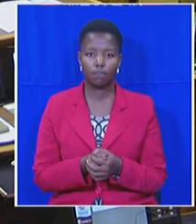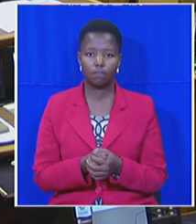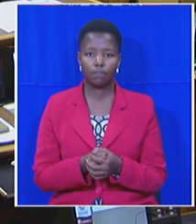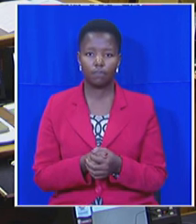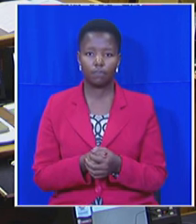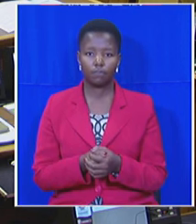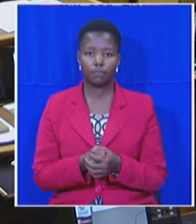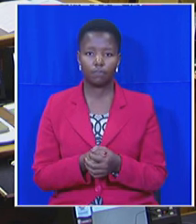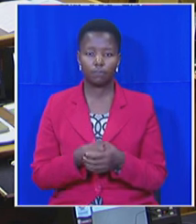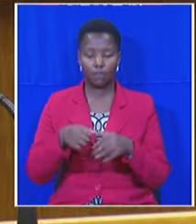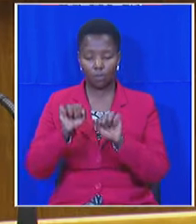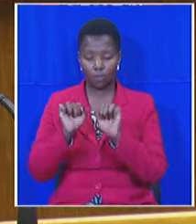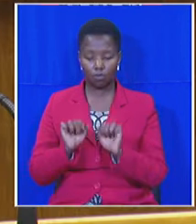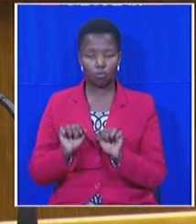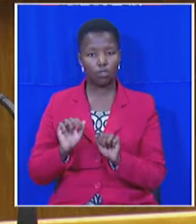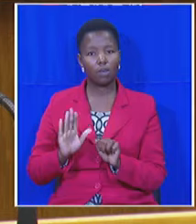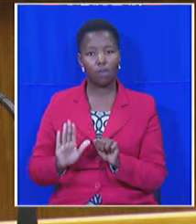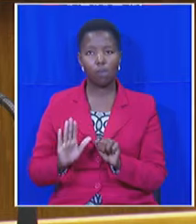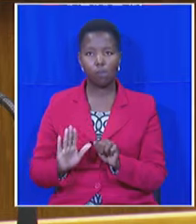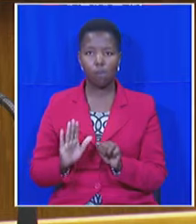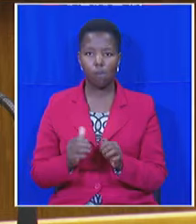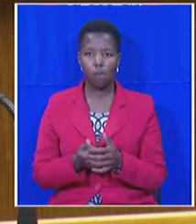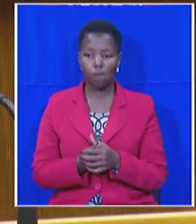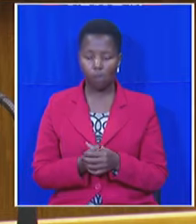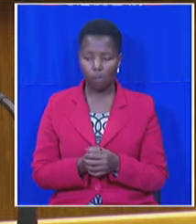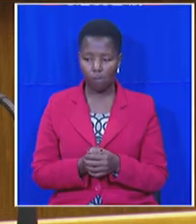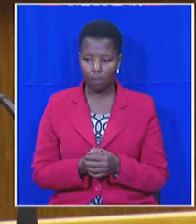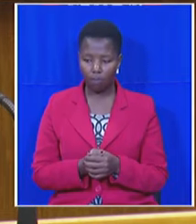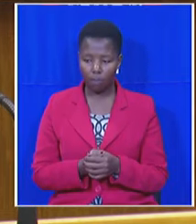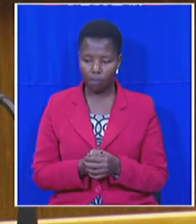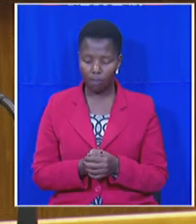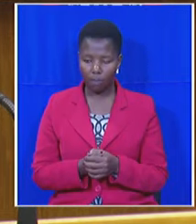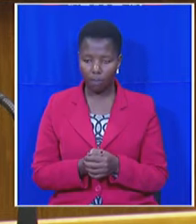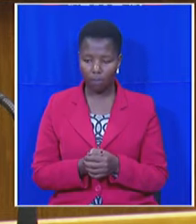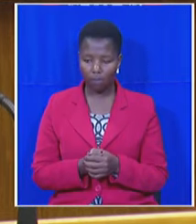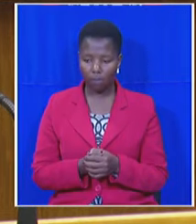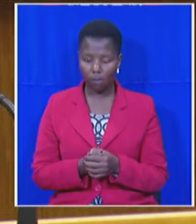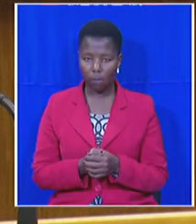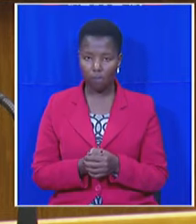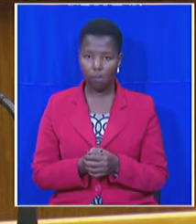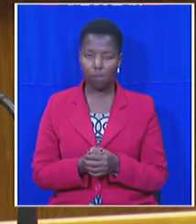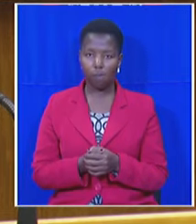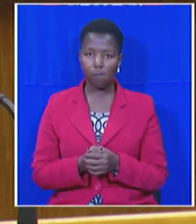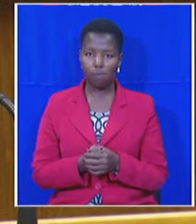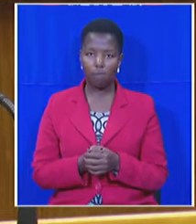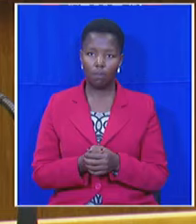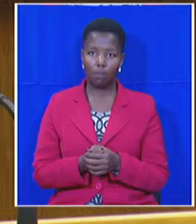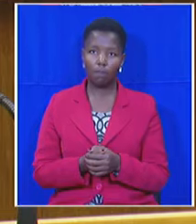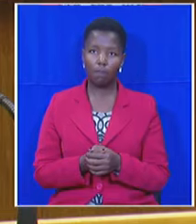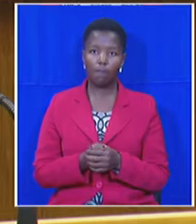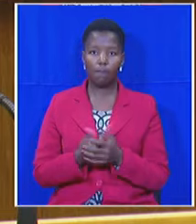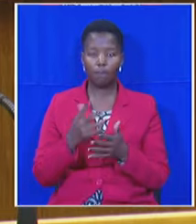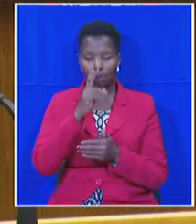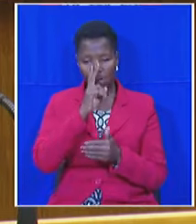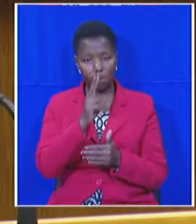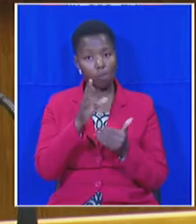Modula stulo wanto e tlhomperang le maloko a ntlo e tlhomperang re le ba ANC